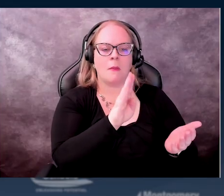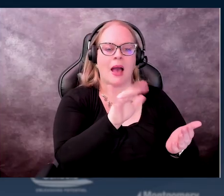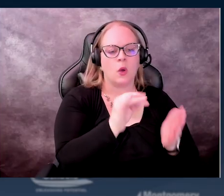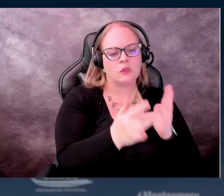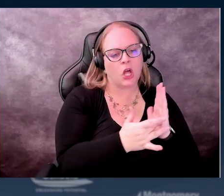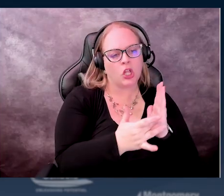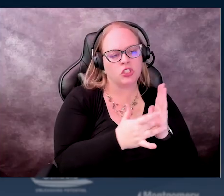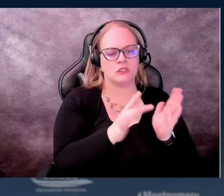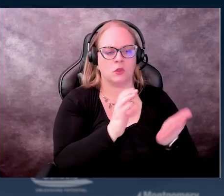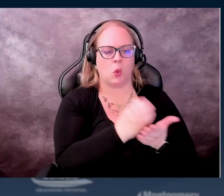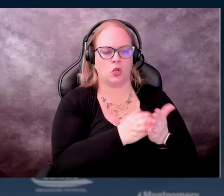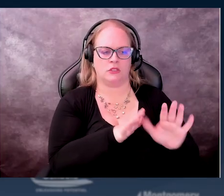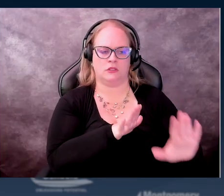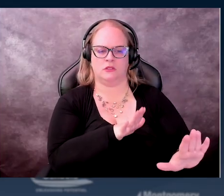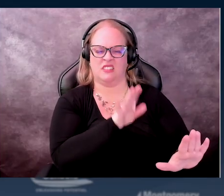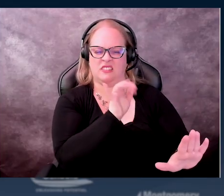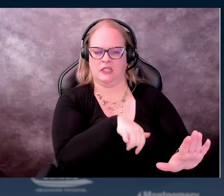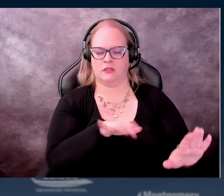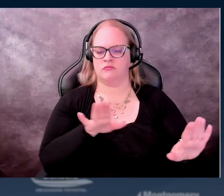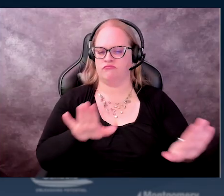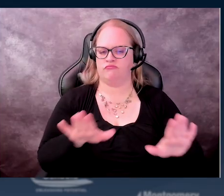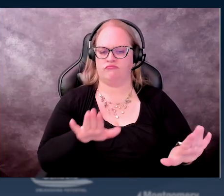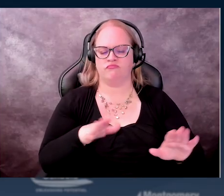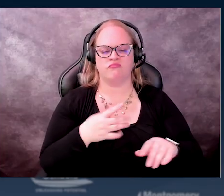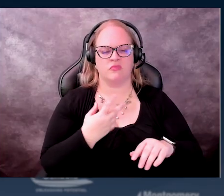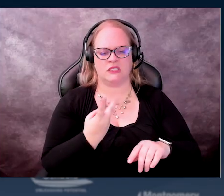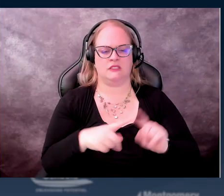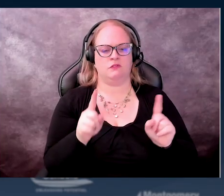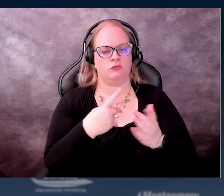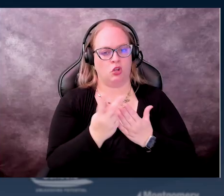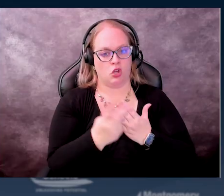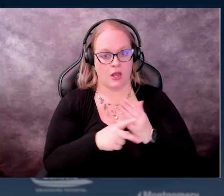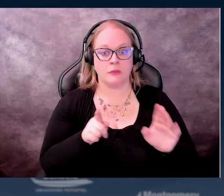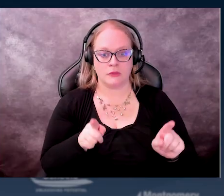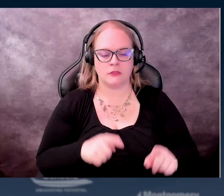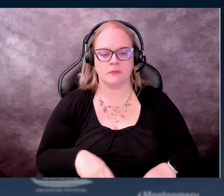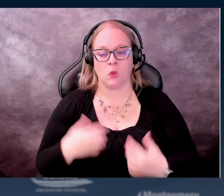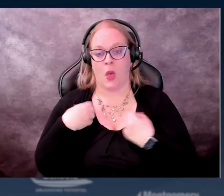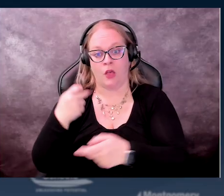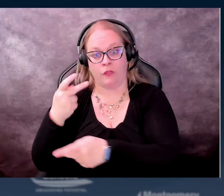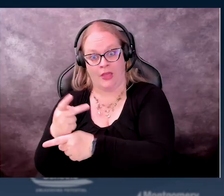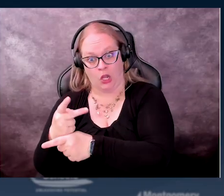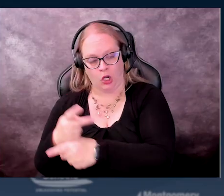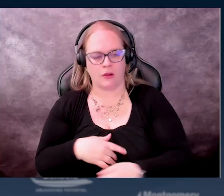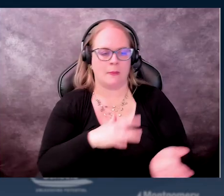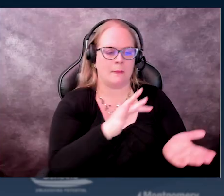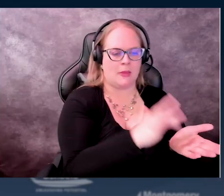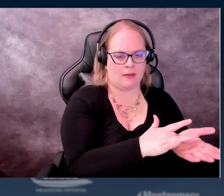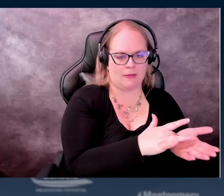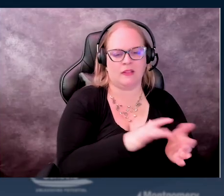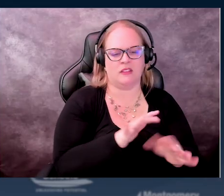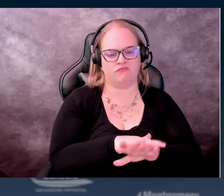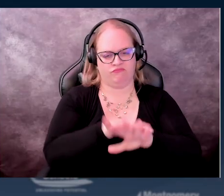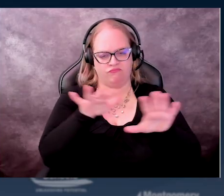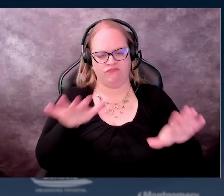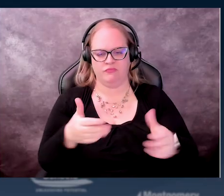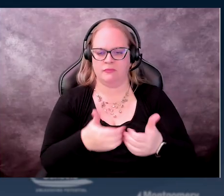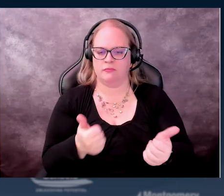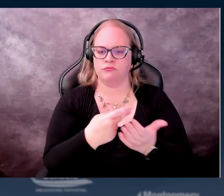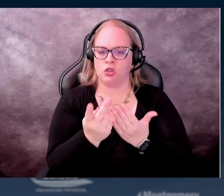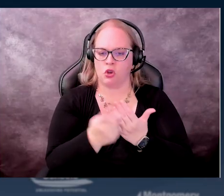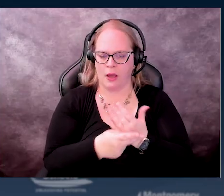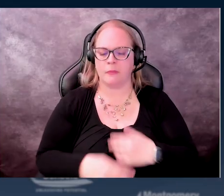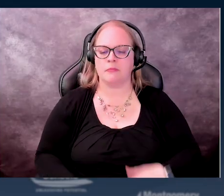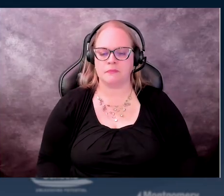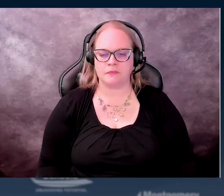So that's the essence of what we speak about when we're talking about the medical science courses or the